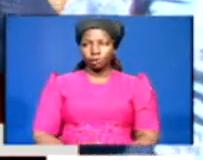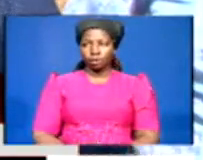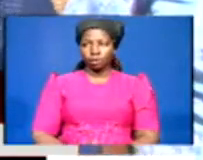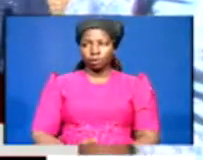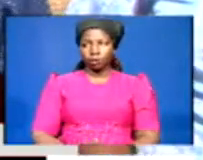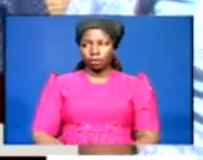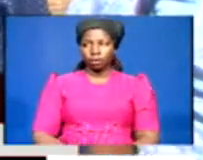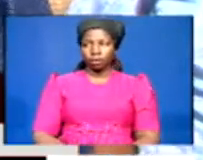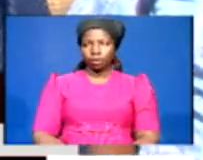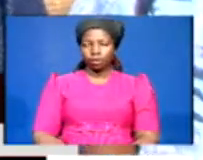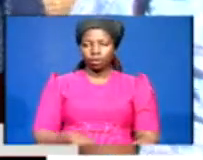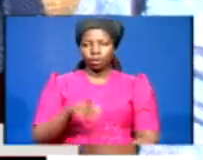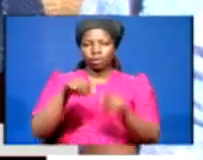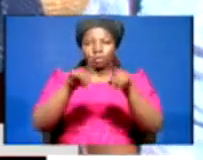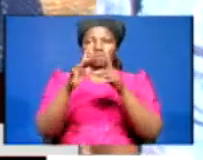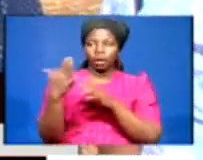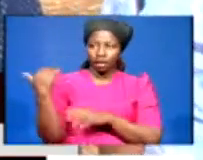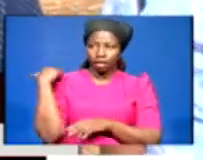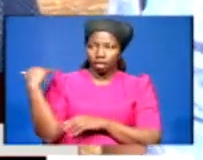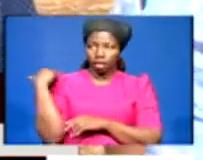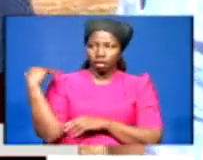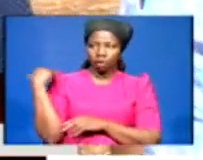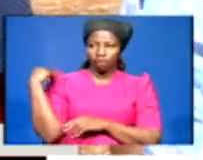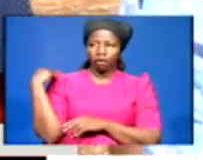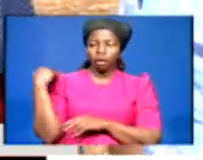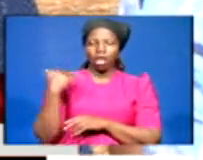out foreign